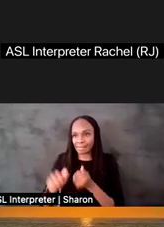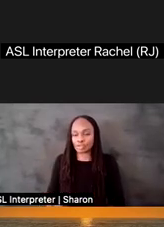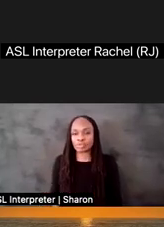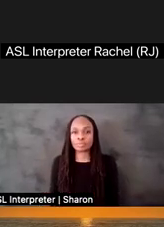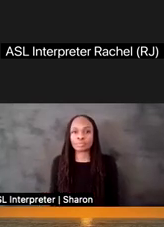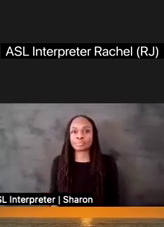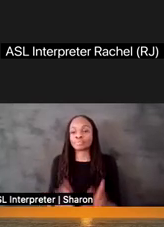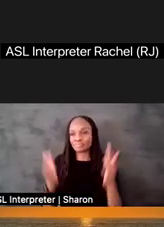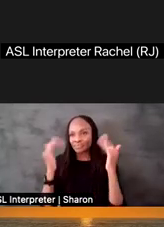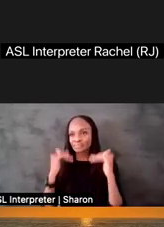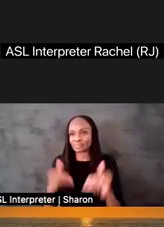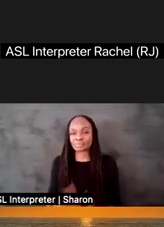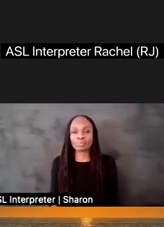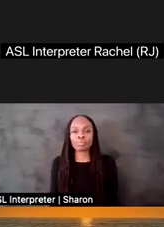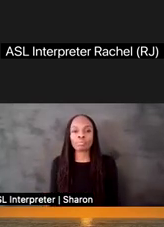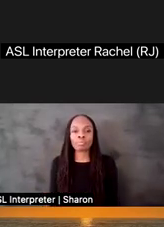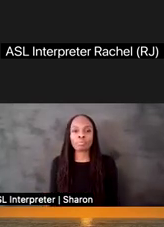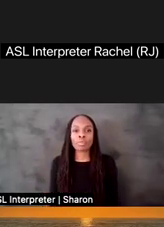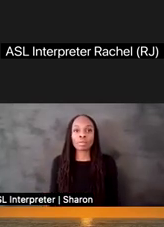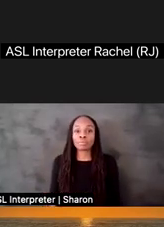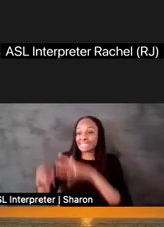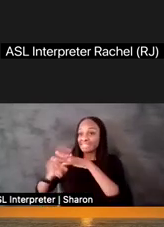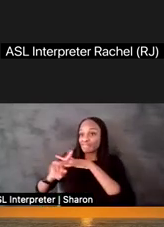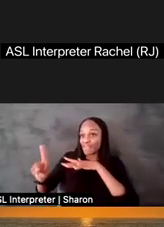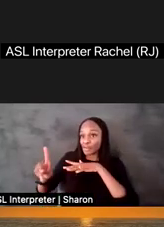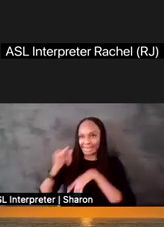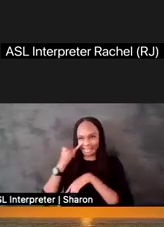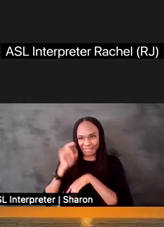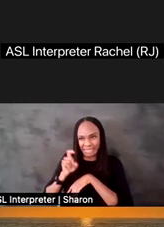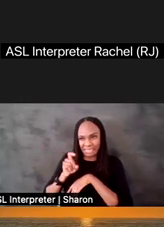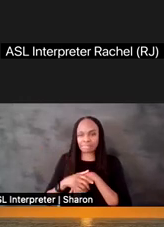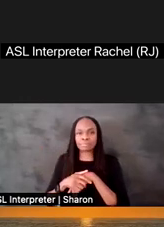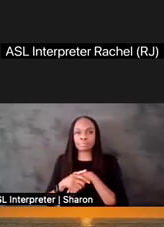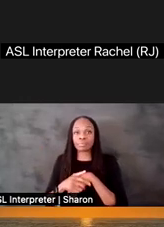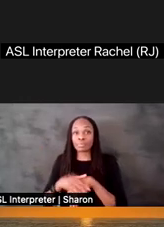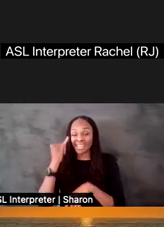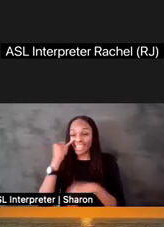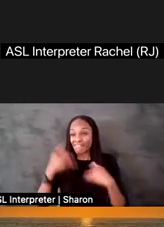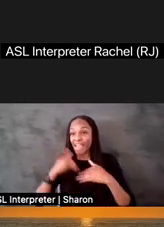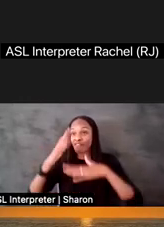Next slide. So, evacuating if needed, if there is building